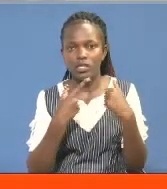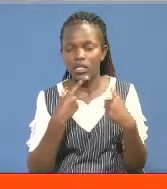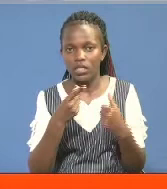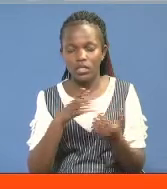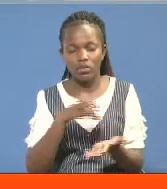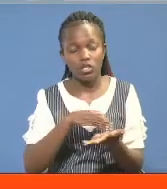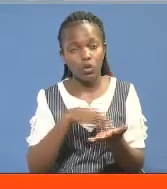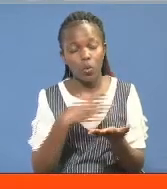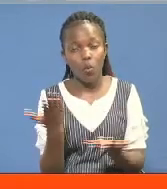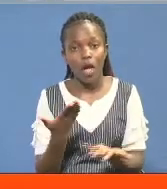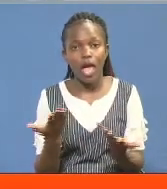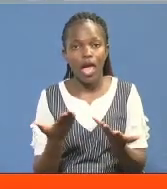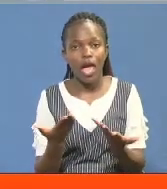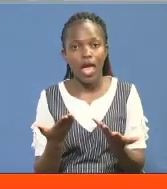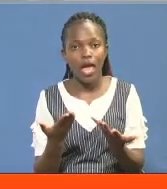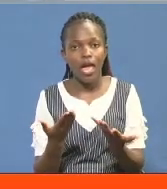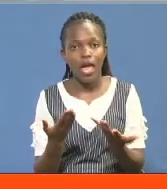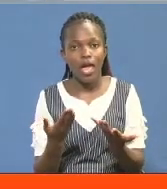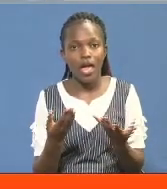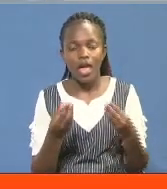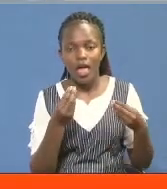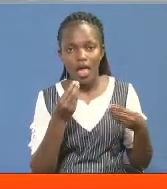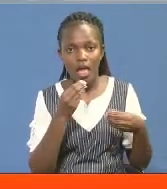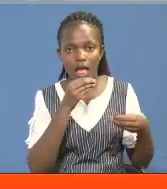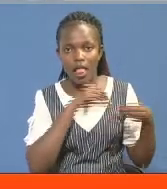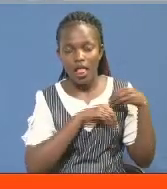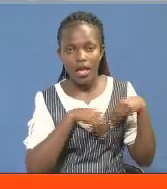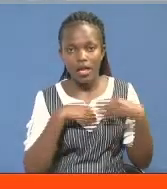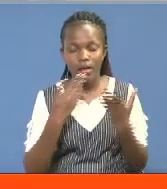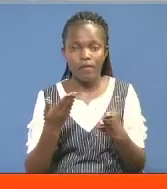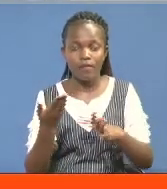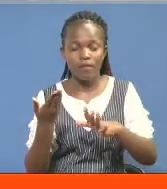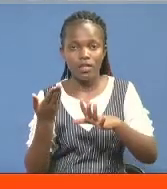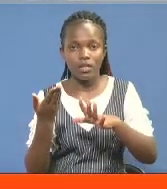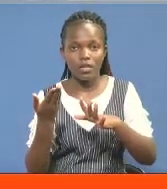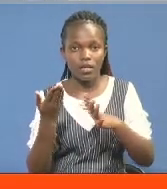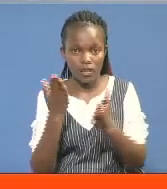situation whereby the electorate is given an opportunity to choose